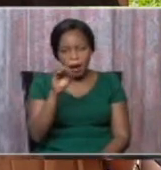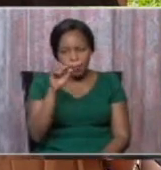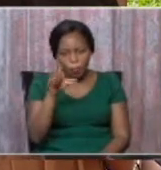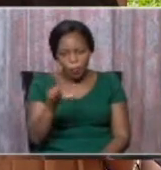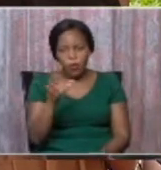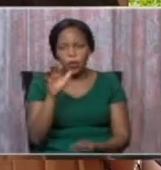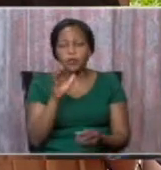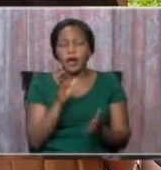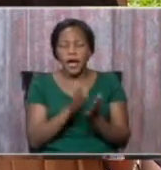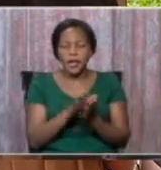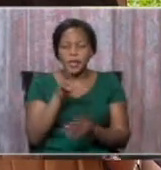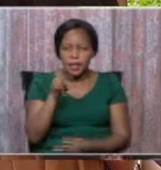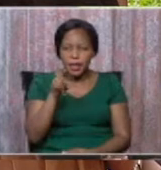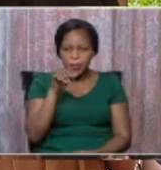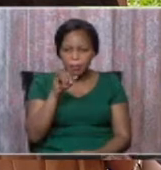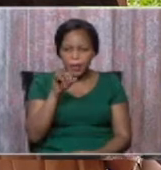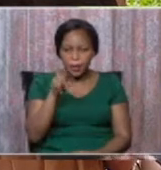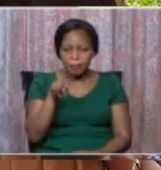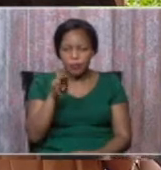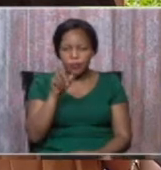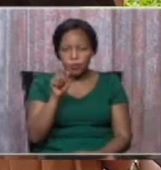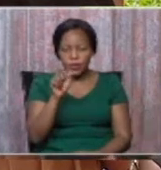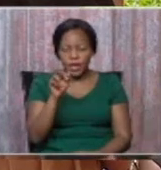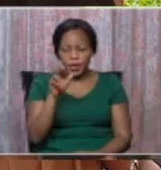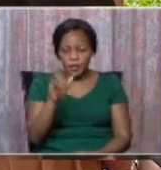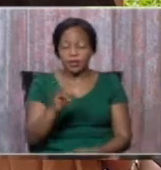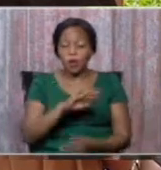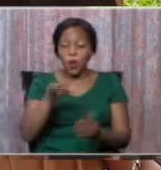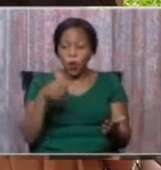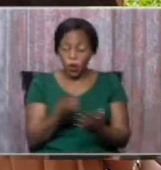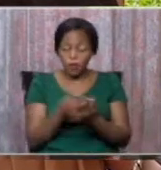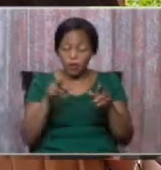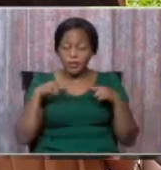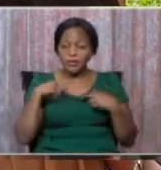me. Draw another arrow towards the uterus.